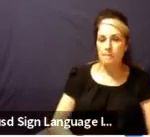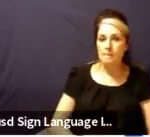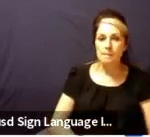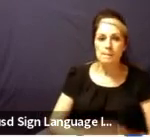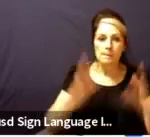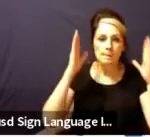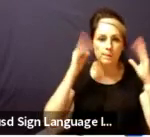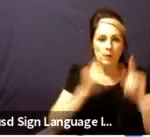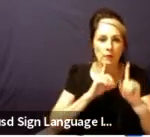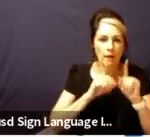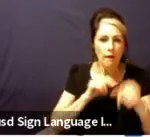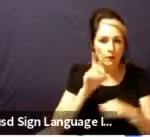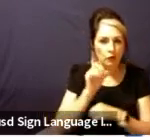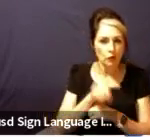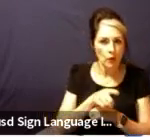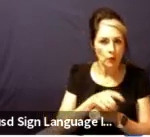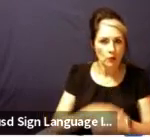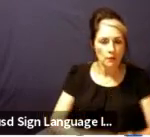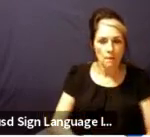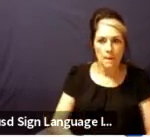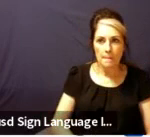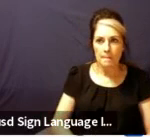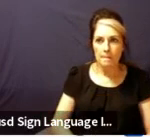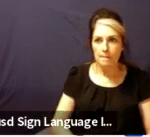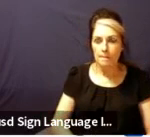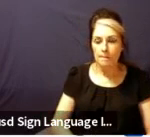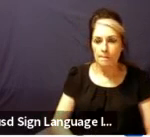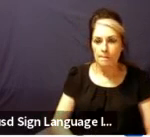Hopefully that answered your question.